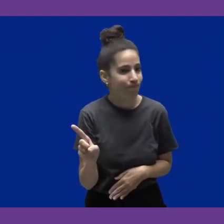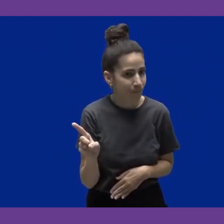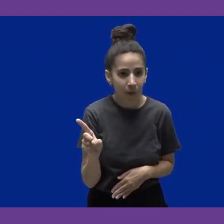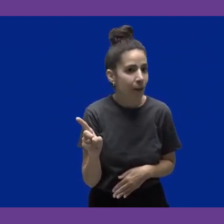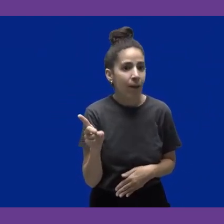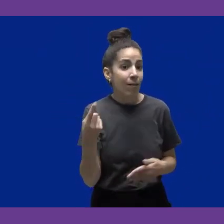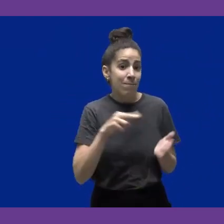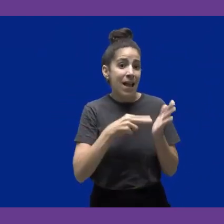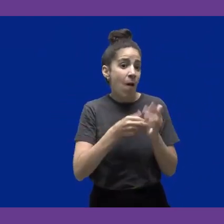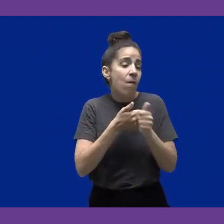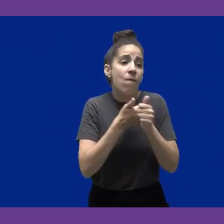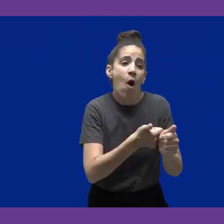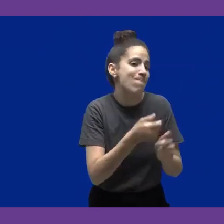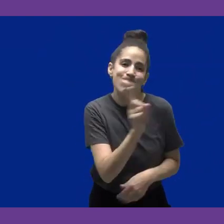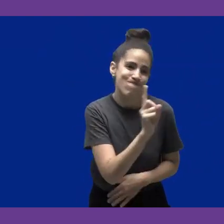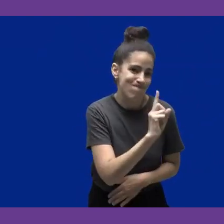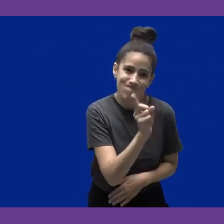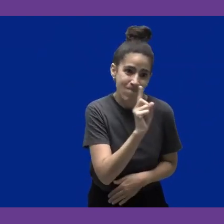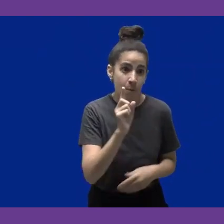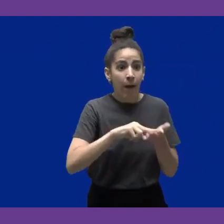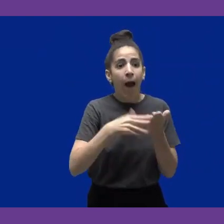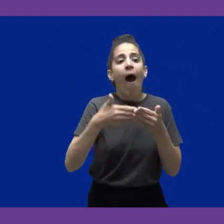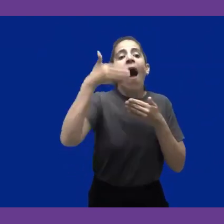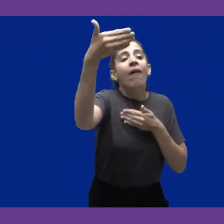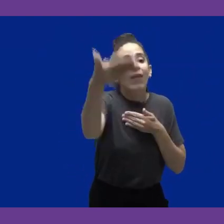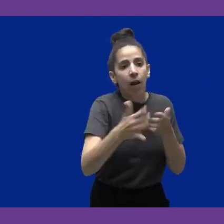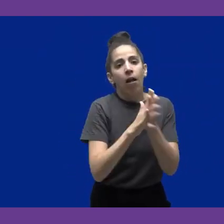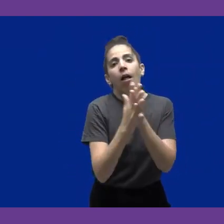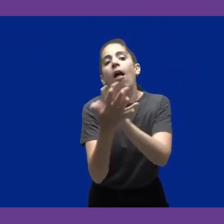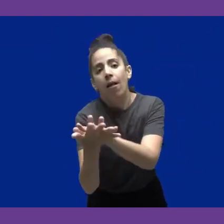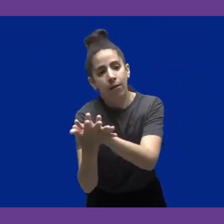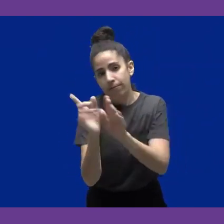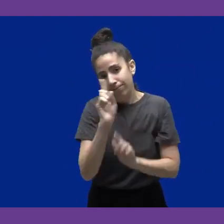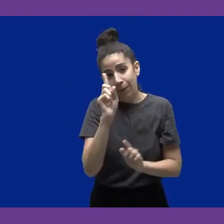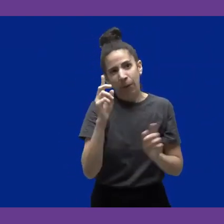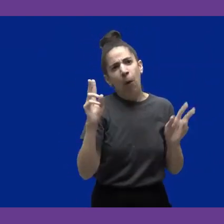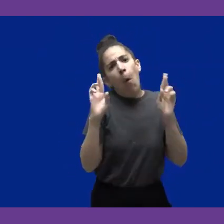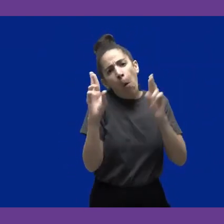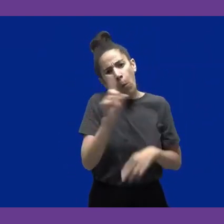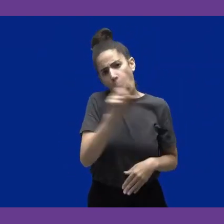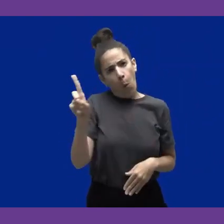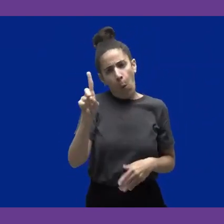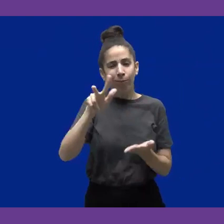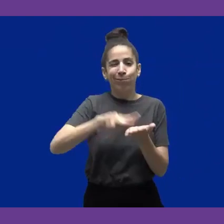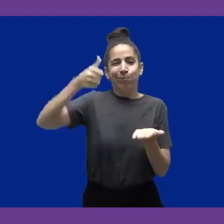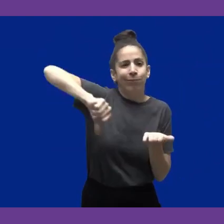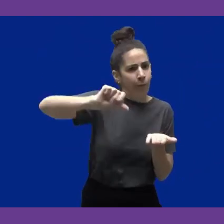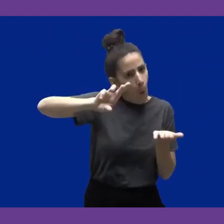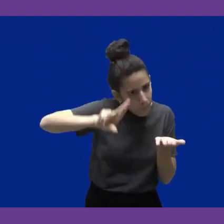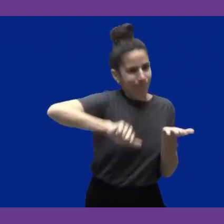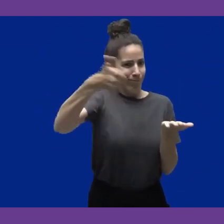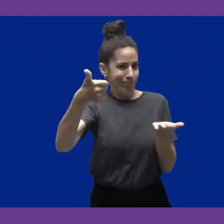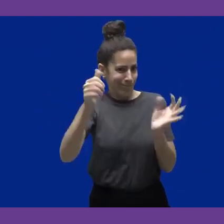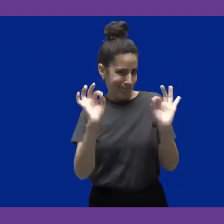try that not to happen. So which are the general standards that we are developing? First of all, we are developing 3 standards related